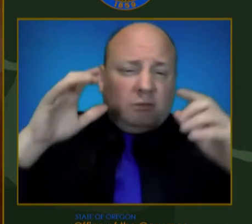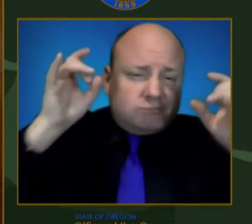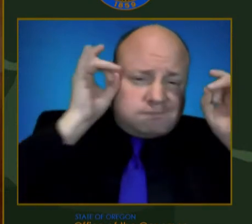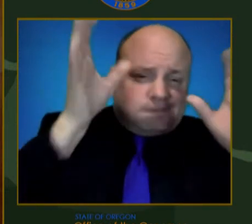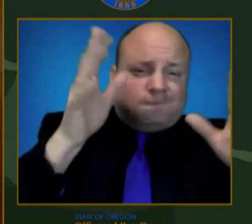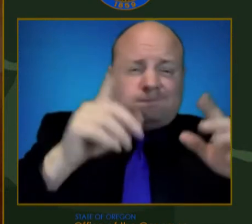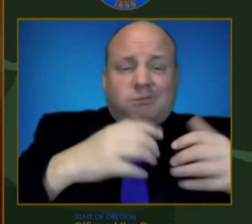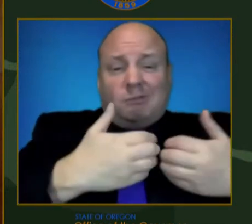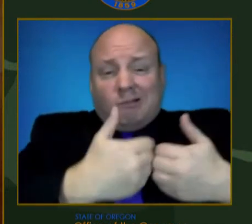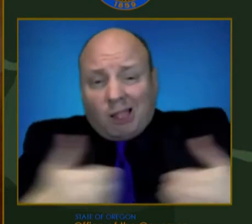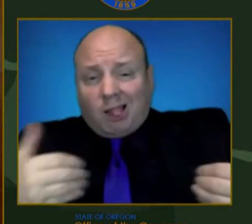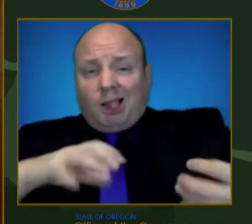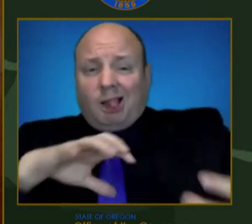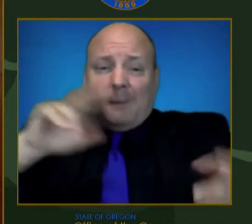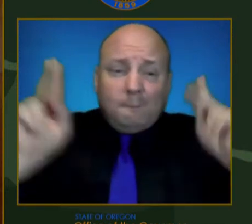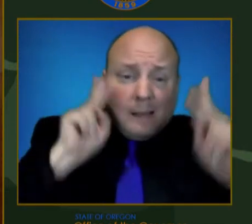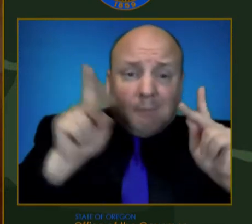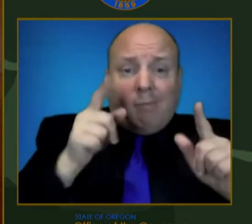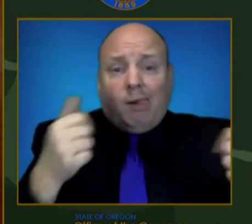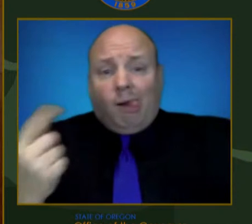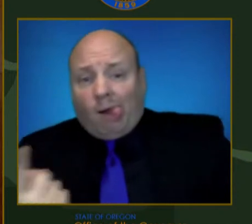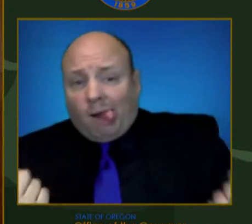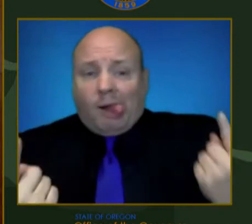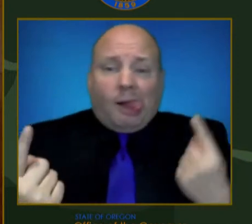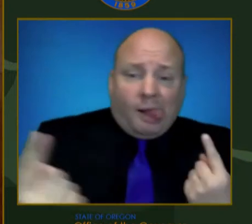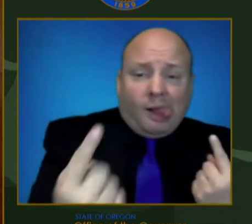have never experienced before.